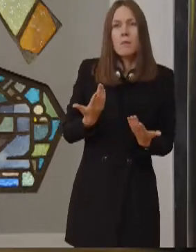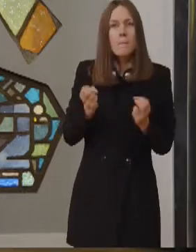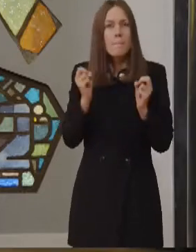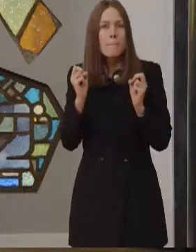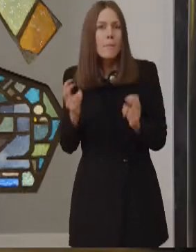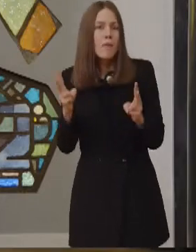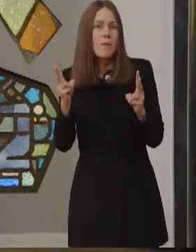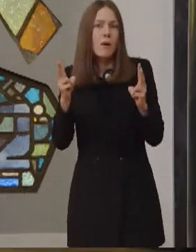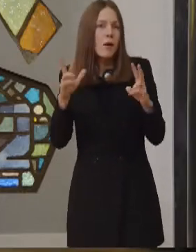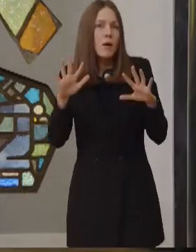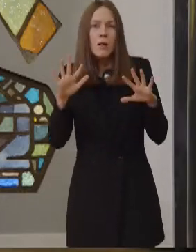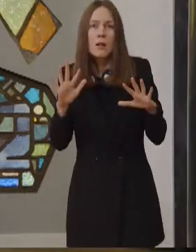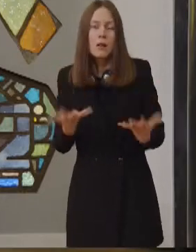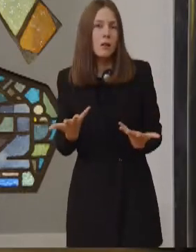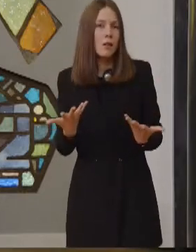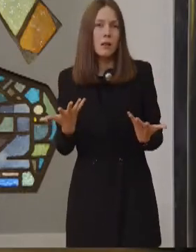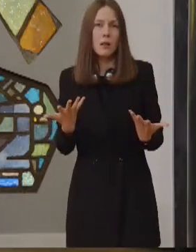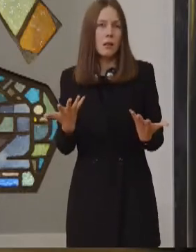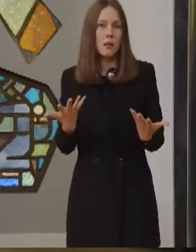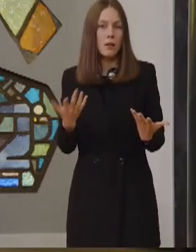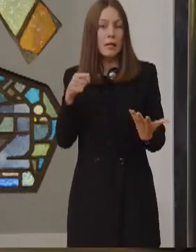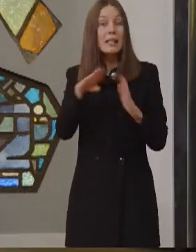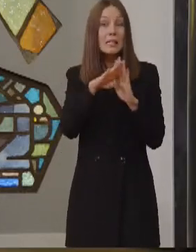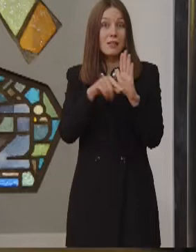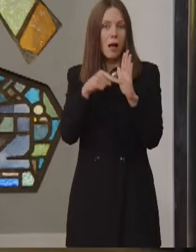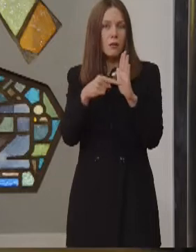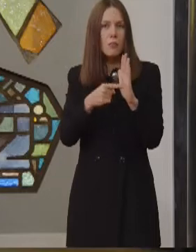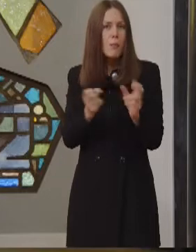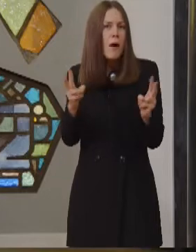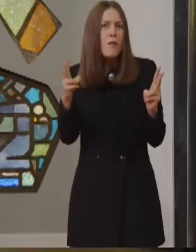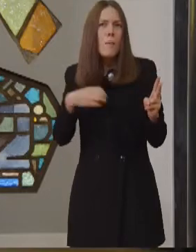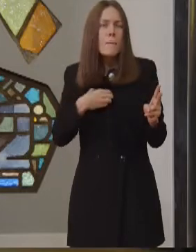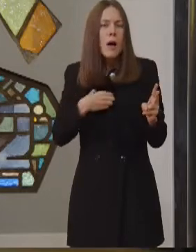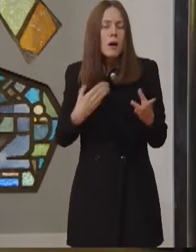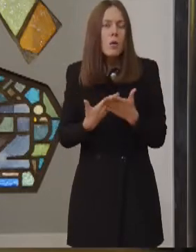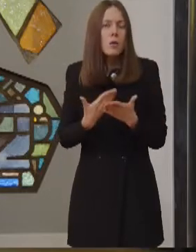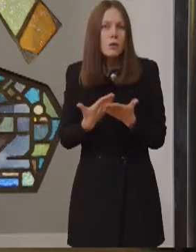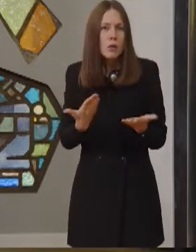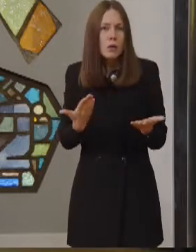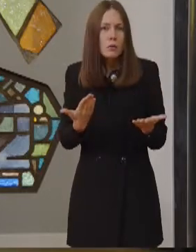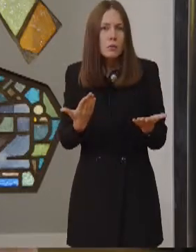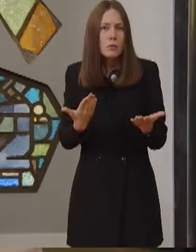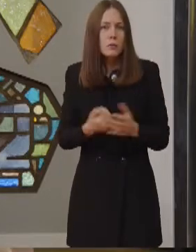threat in the adoption of the law on partnership?